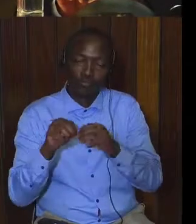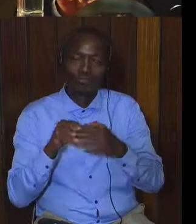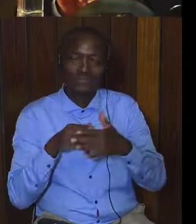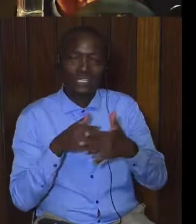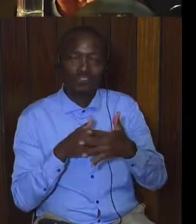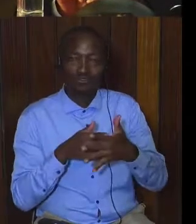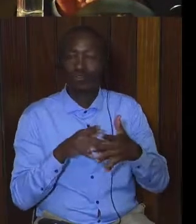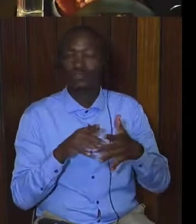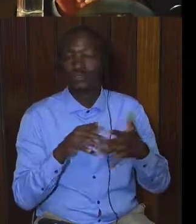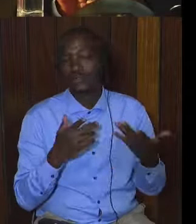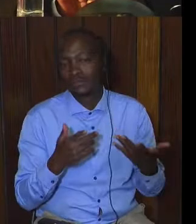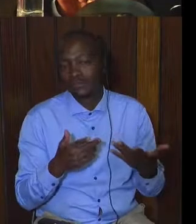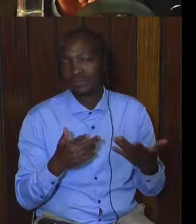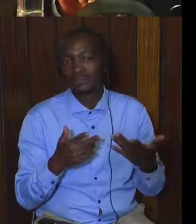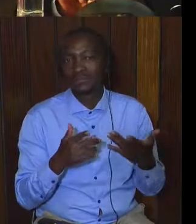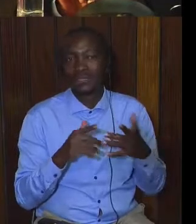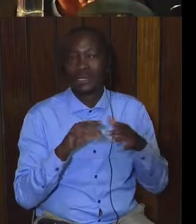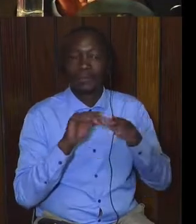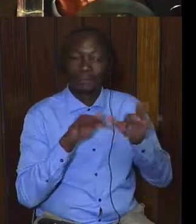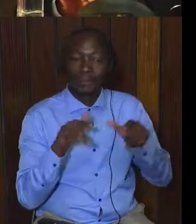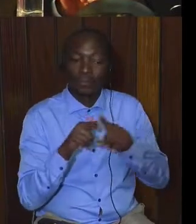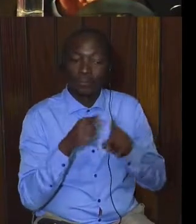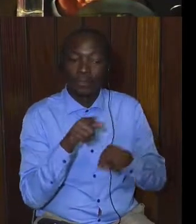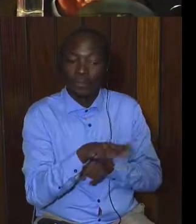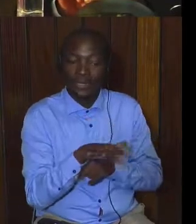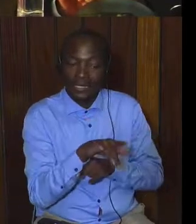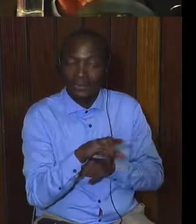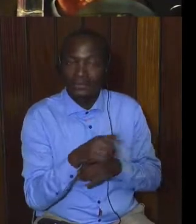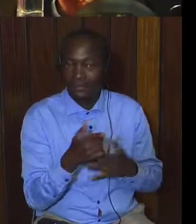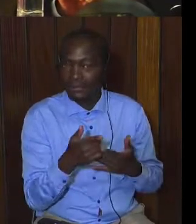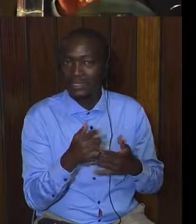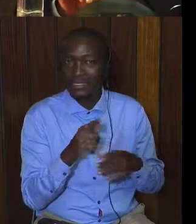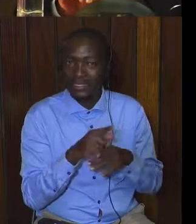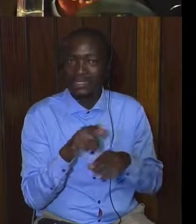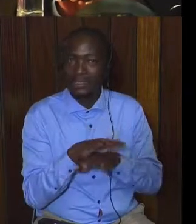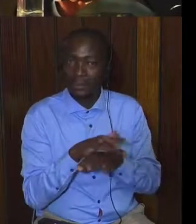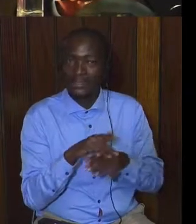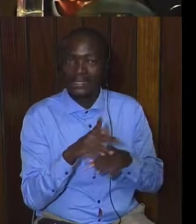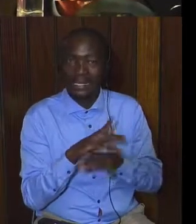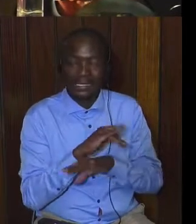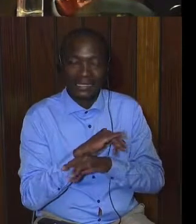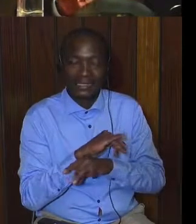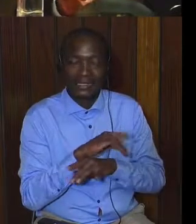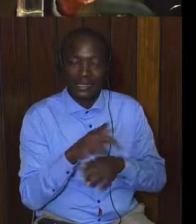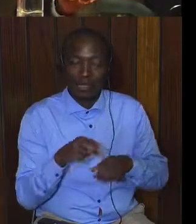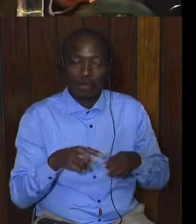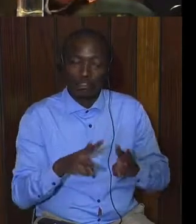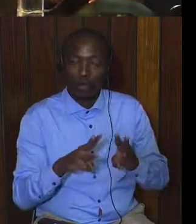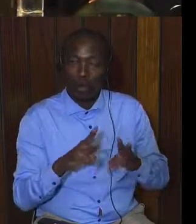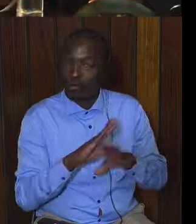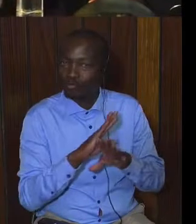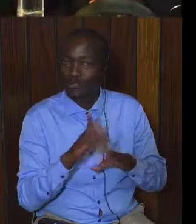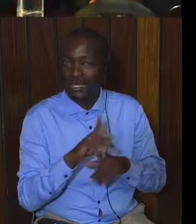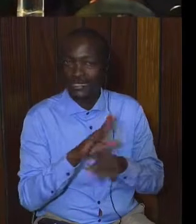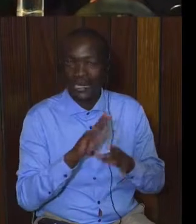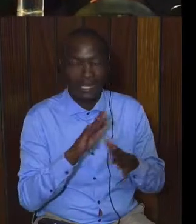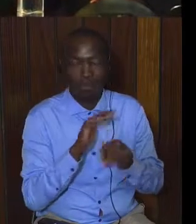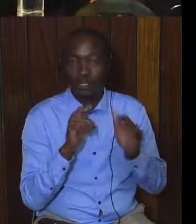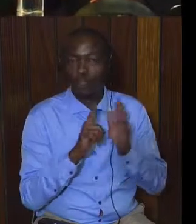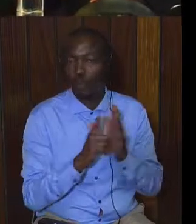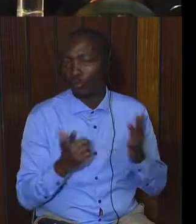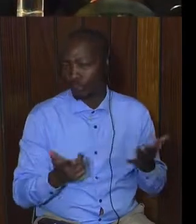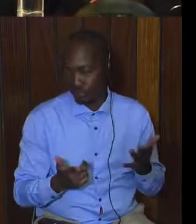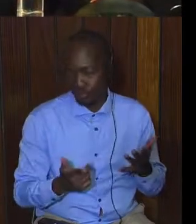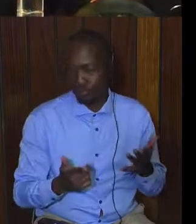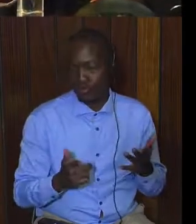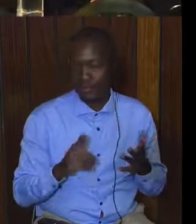encroached Mamelodi residents there that are basically illegal on the road reserves. Then